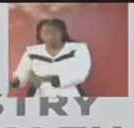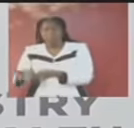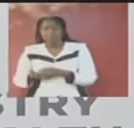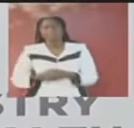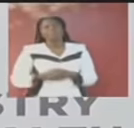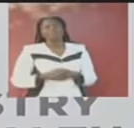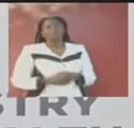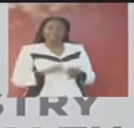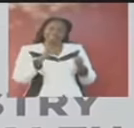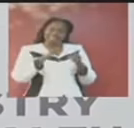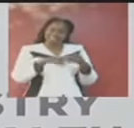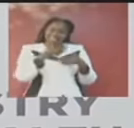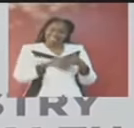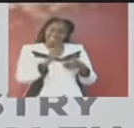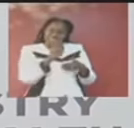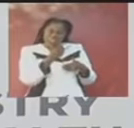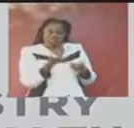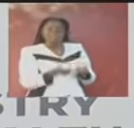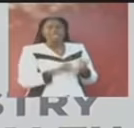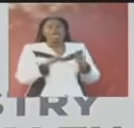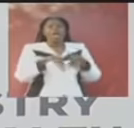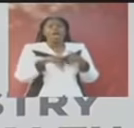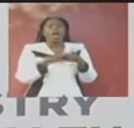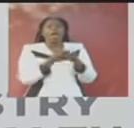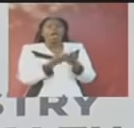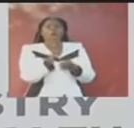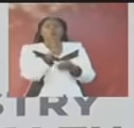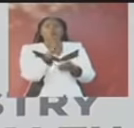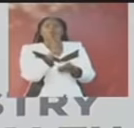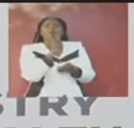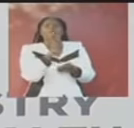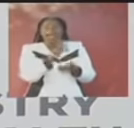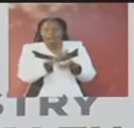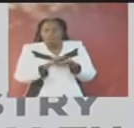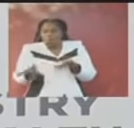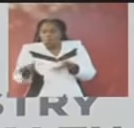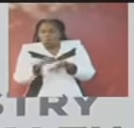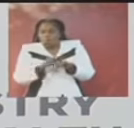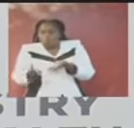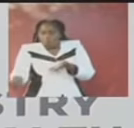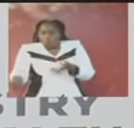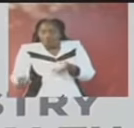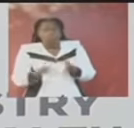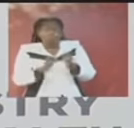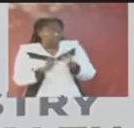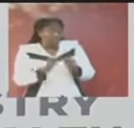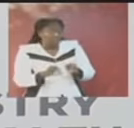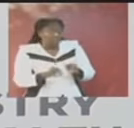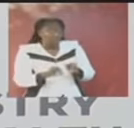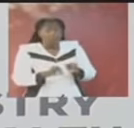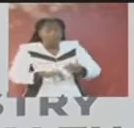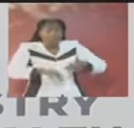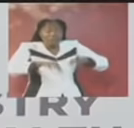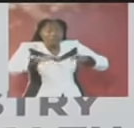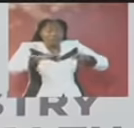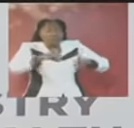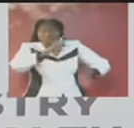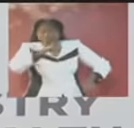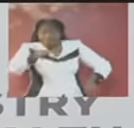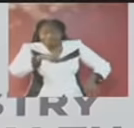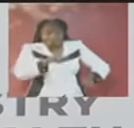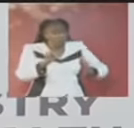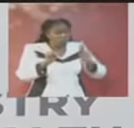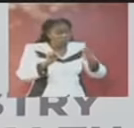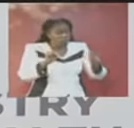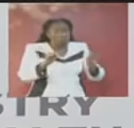drainage system, wastewater disposal, waste disposal were intact and up to date. We looked